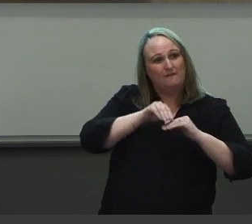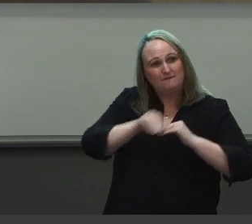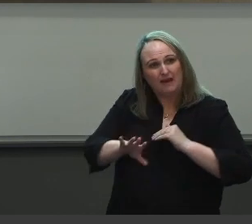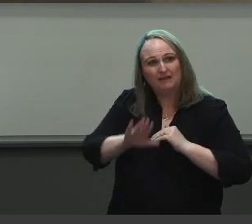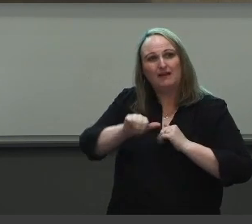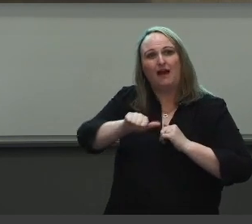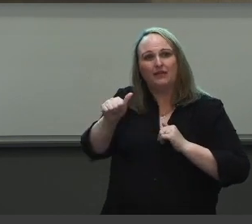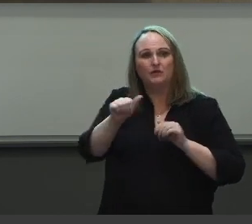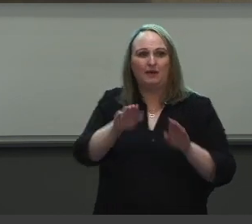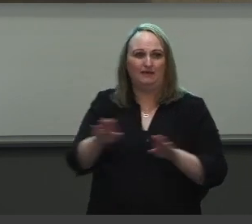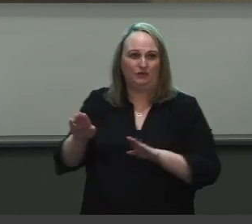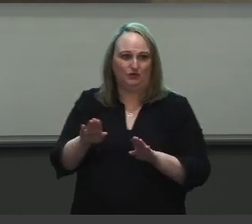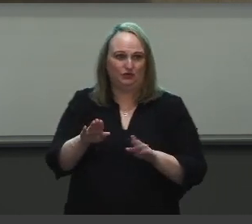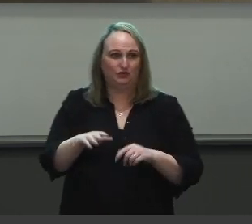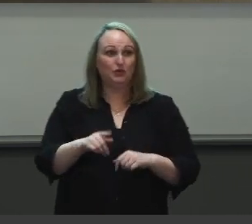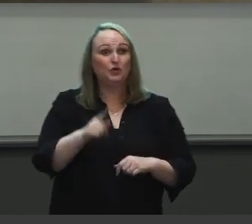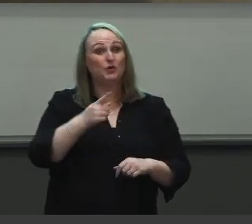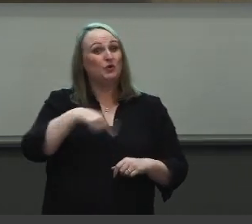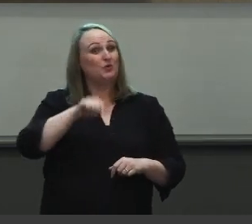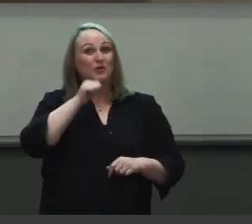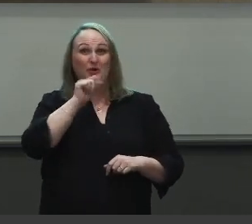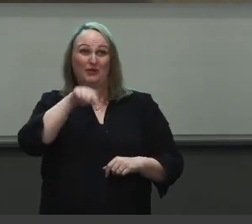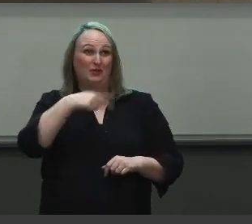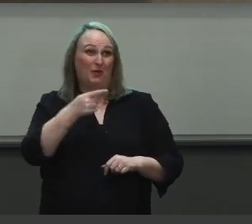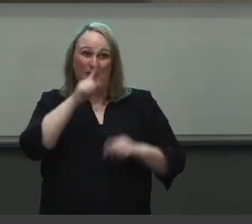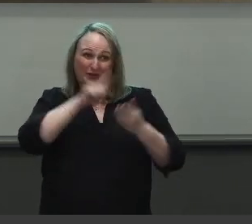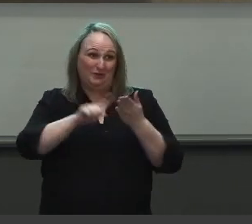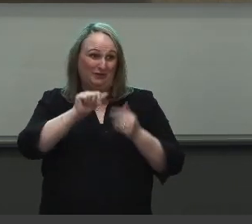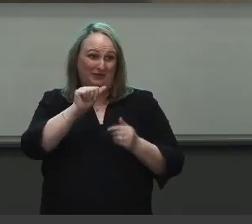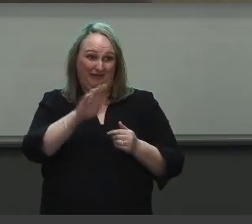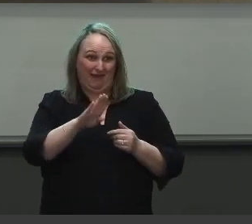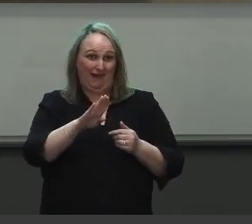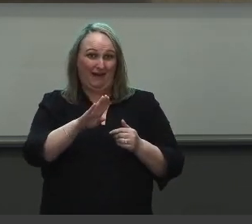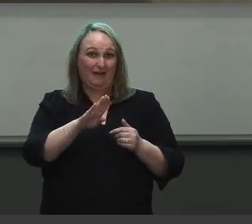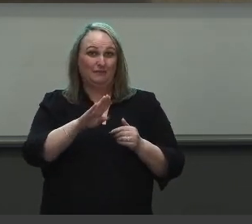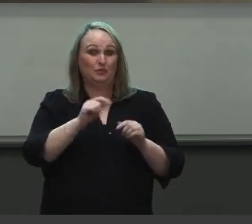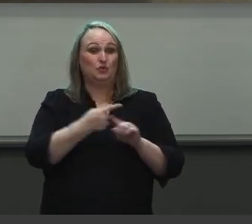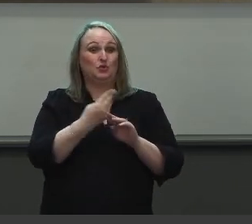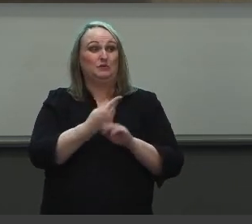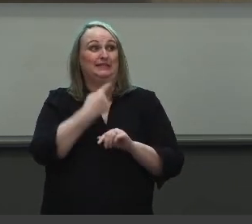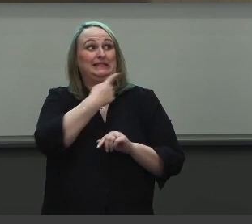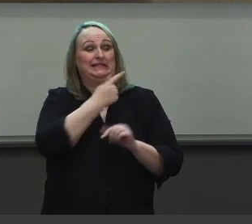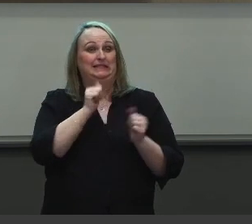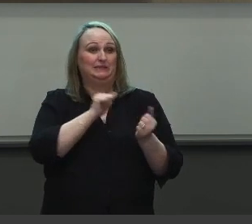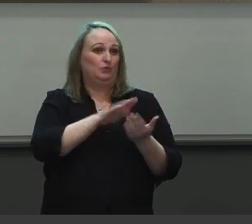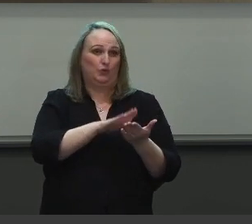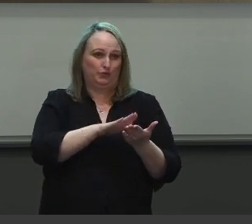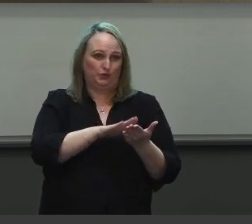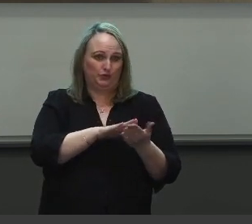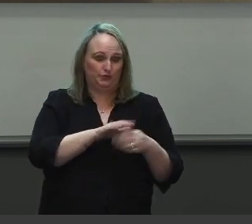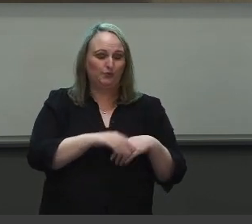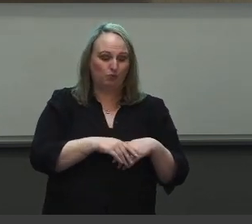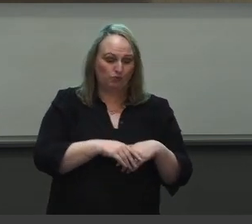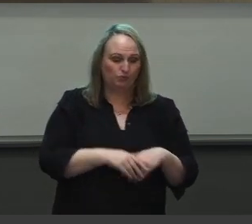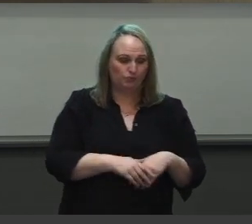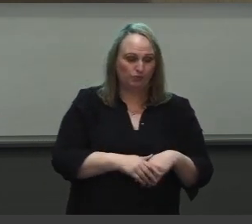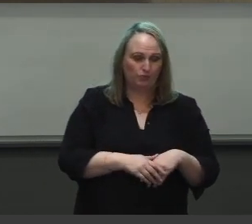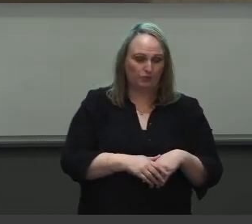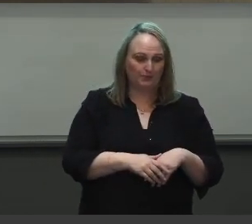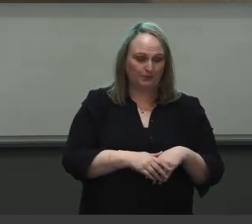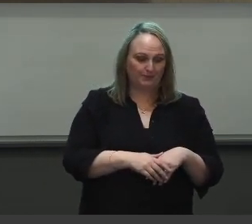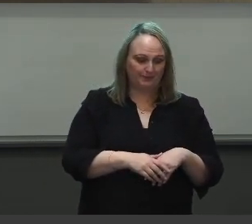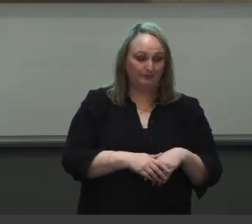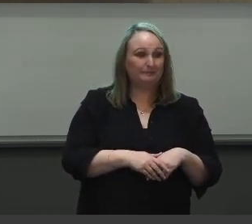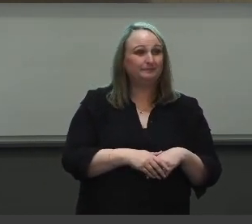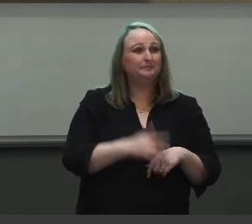disclosure, we are not the only research lab that is taking this approach to looking at sensory behaviors, and there tends to be